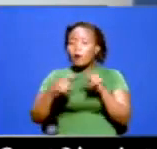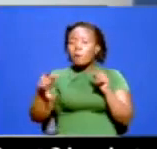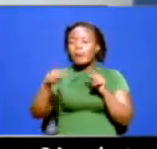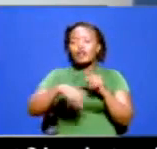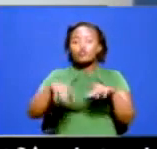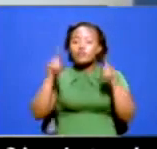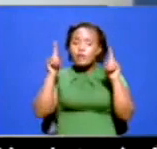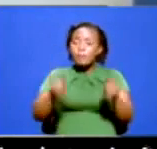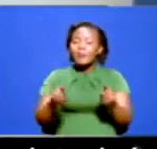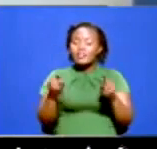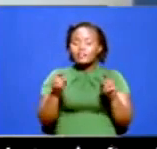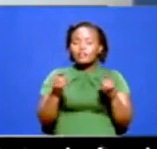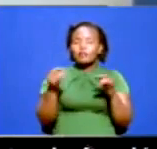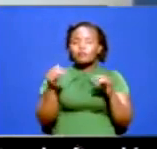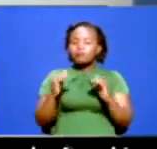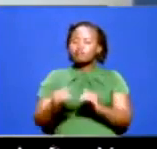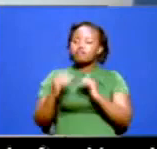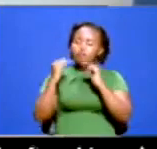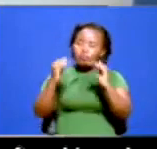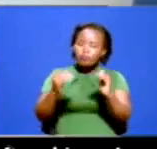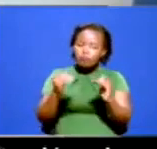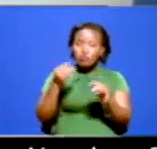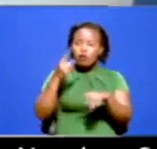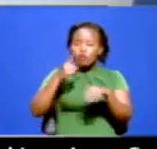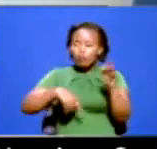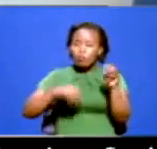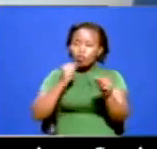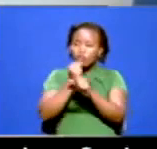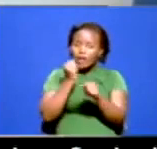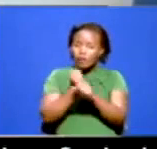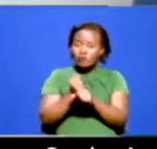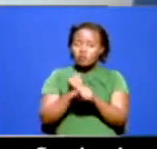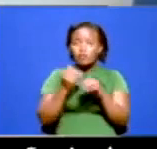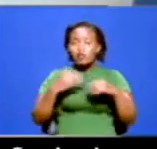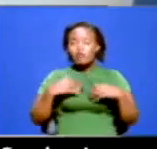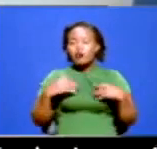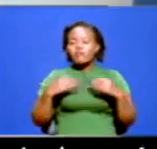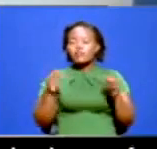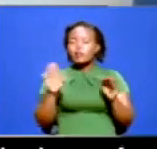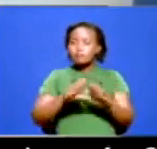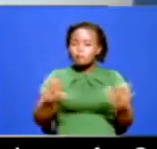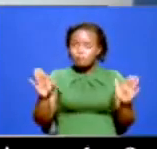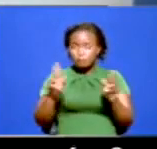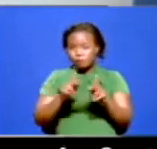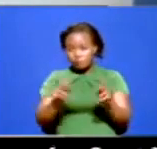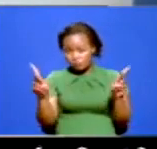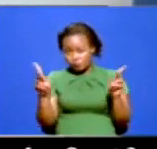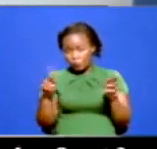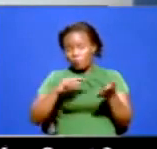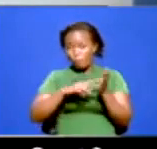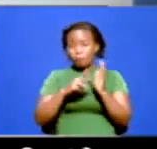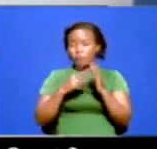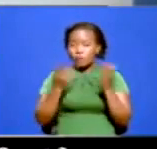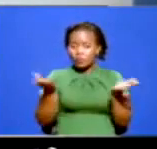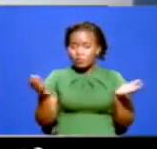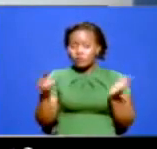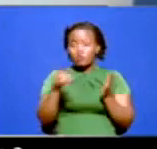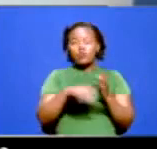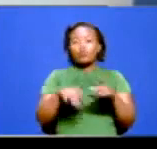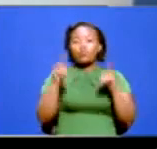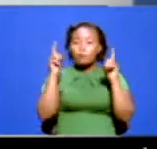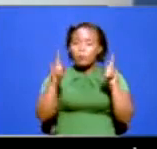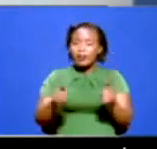from what we are currently doing to undertaking stabilization. Stabilization meaning we need to start having